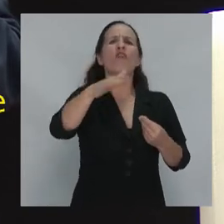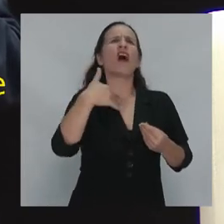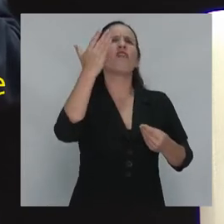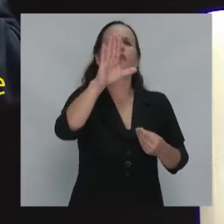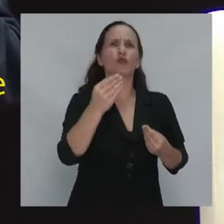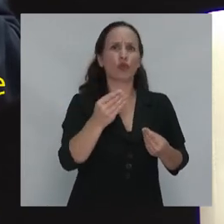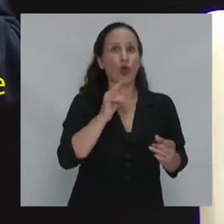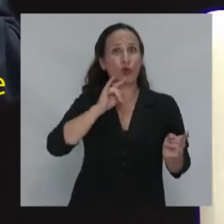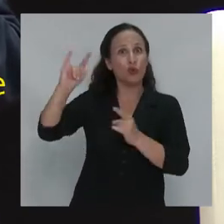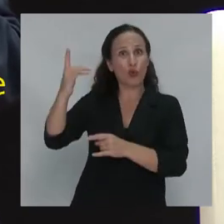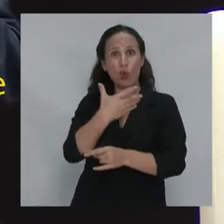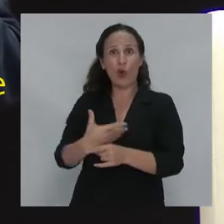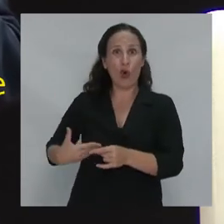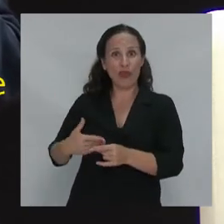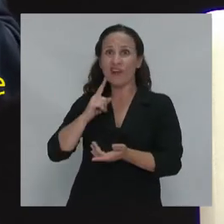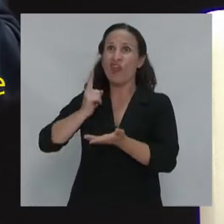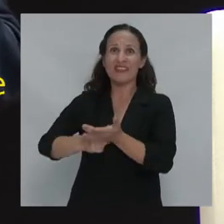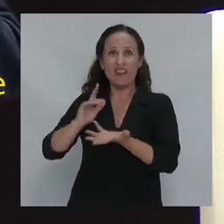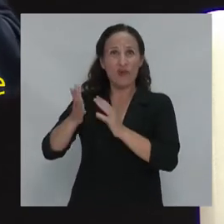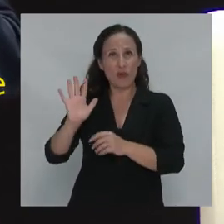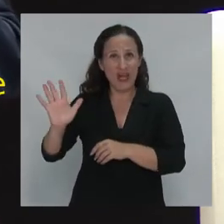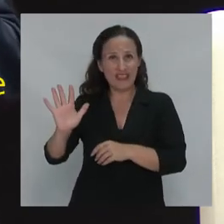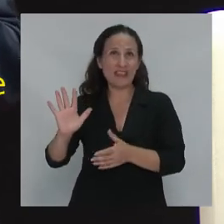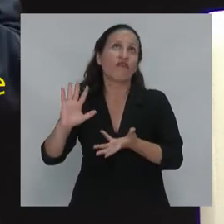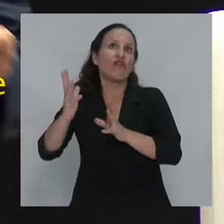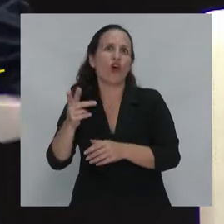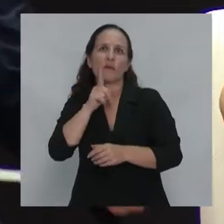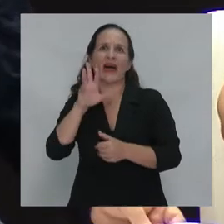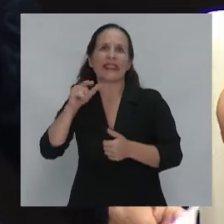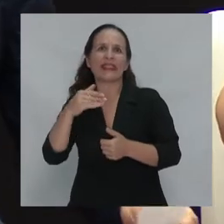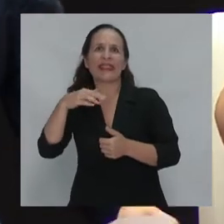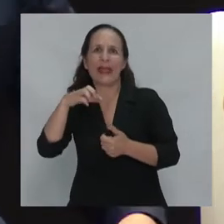or Bolsonaro or their friends in Europe. Muchas gracias.